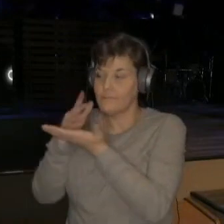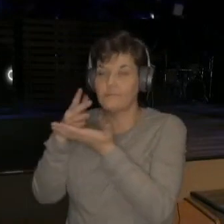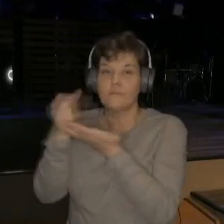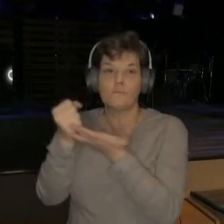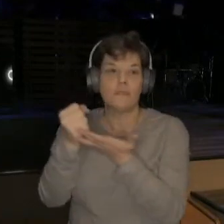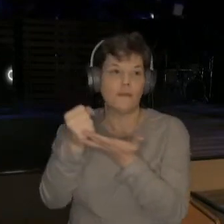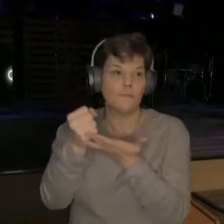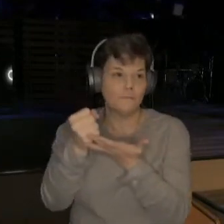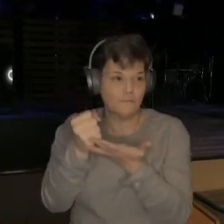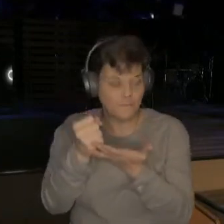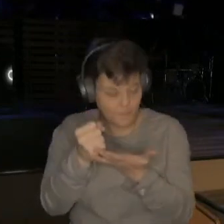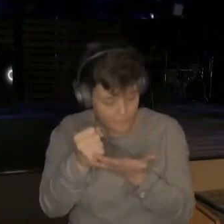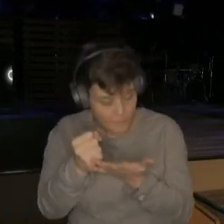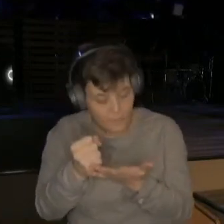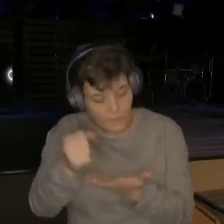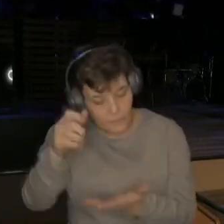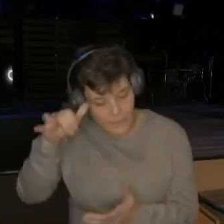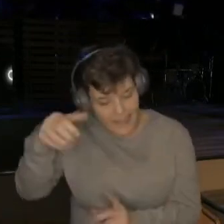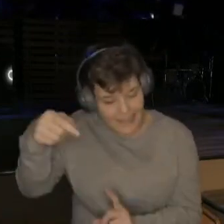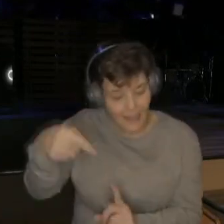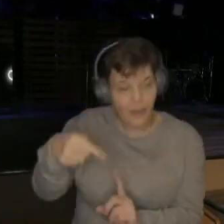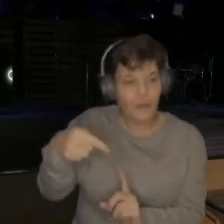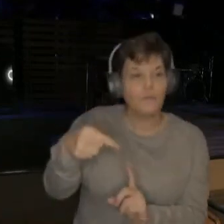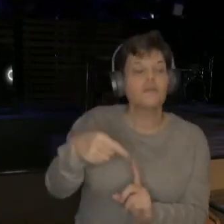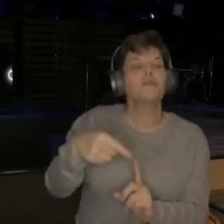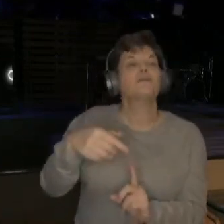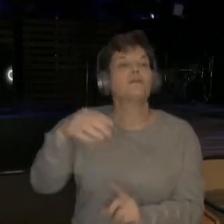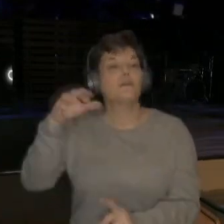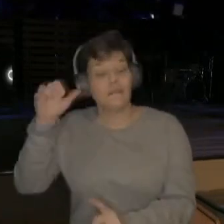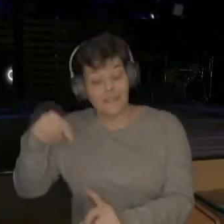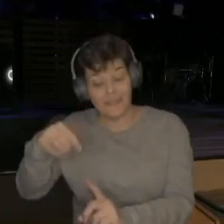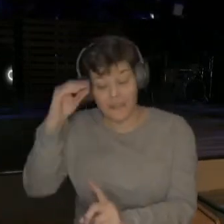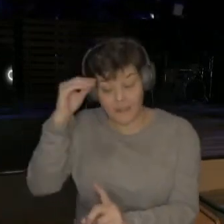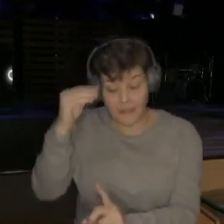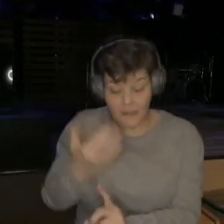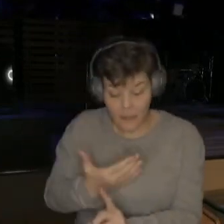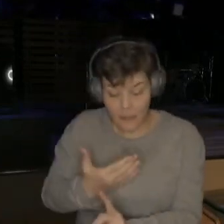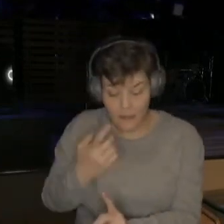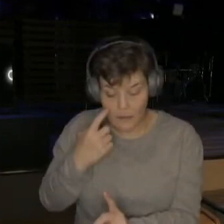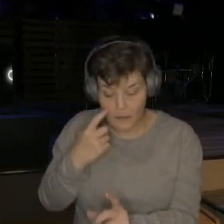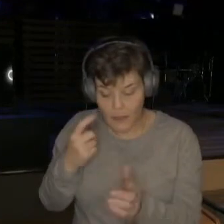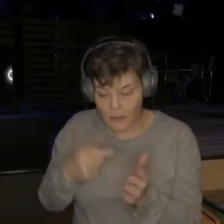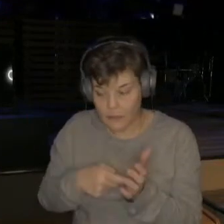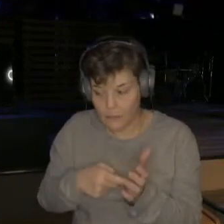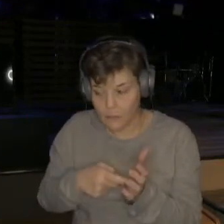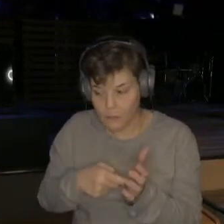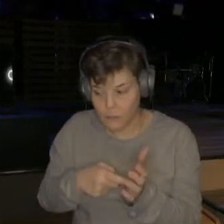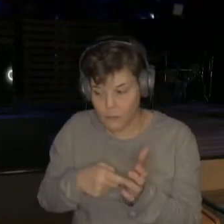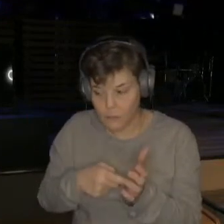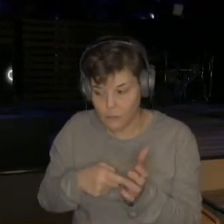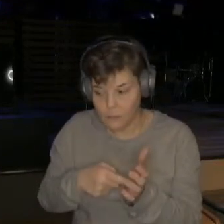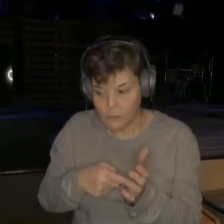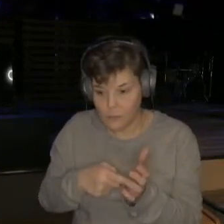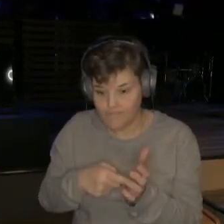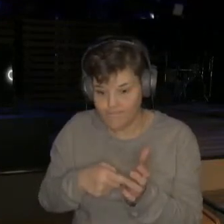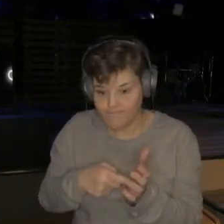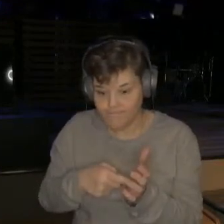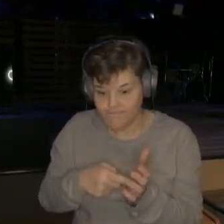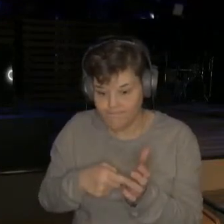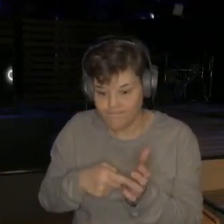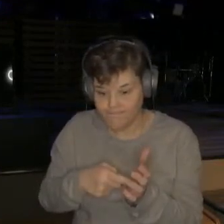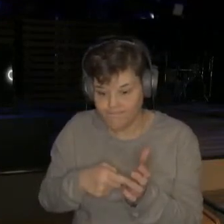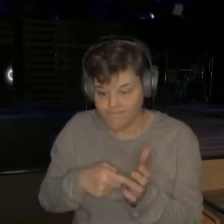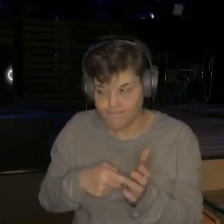And it is at that point that the son begins to realize the truths of the